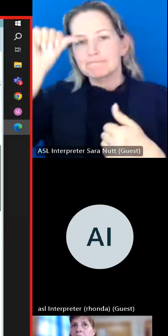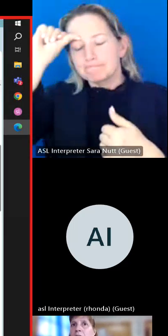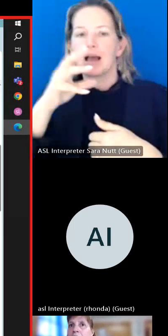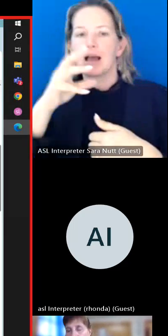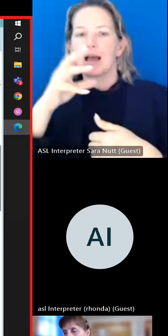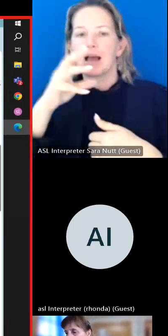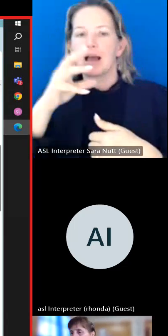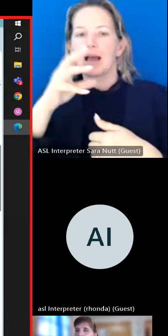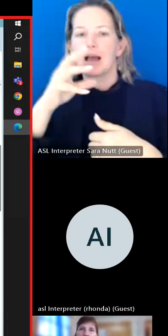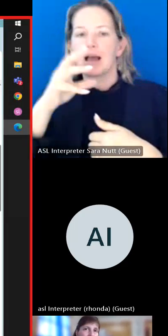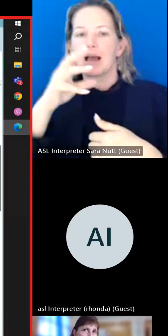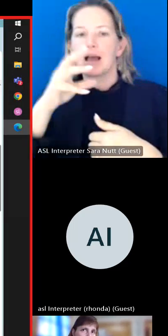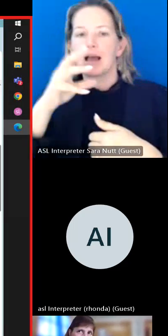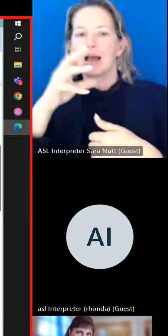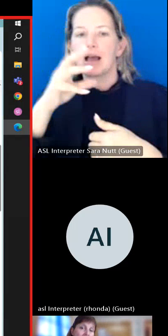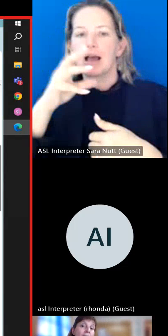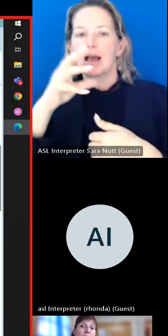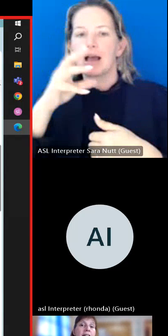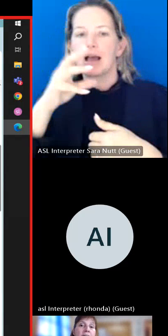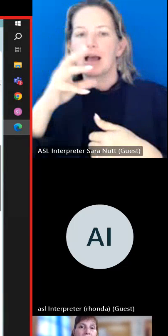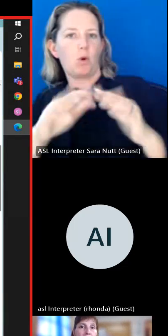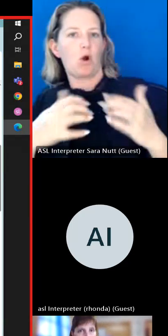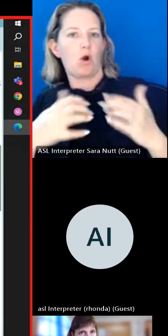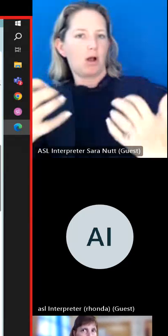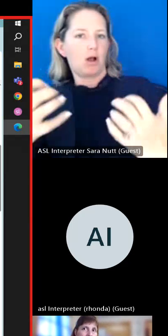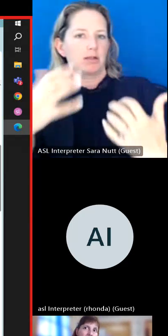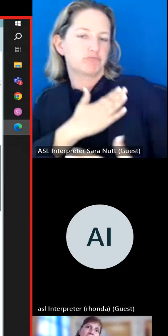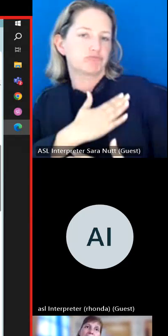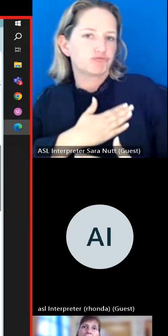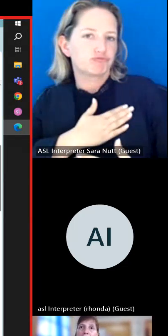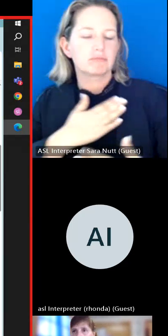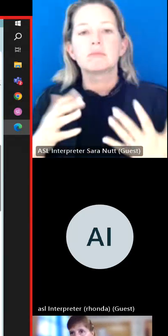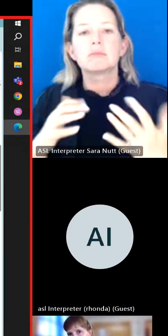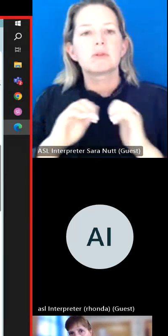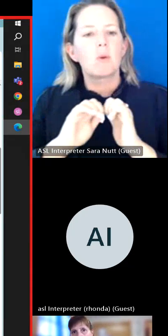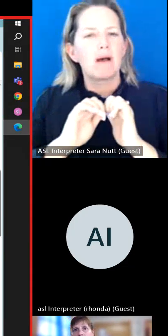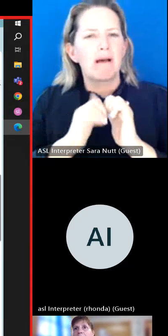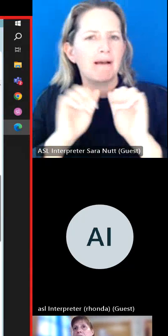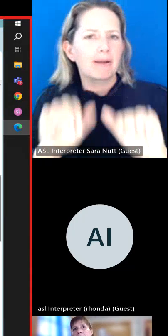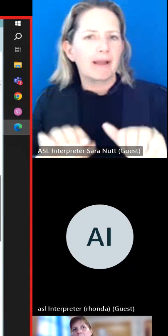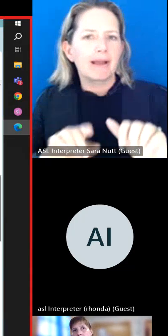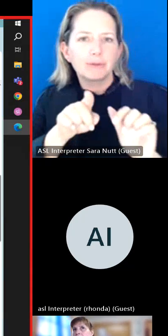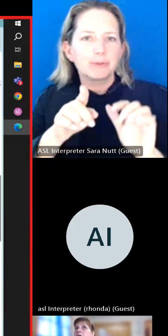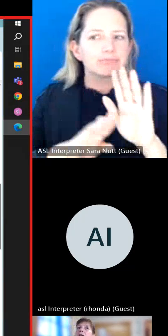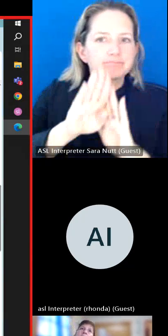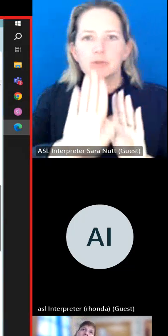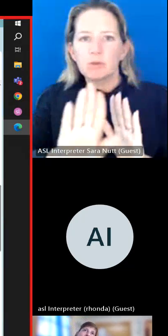audience. So here's some suggestions on how you can develop the story of your data.